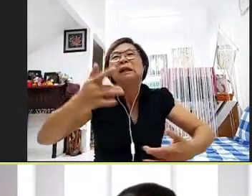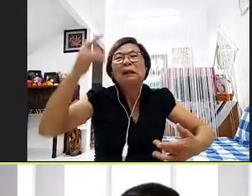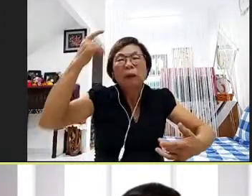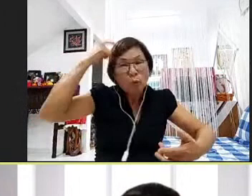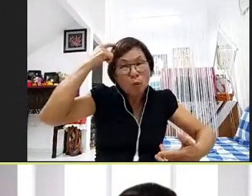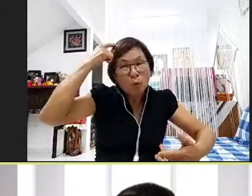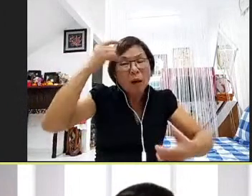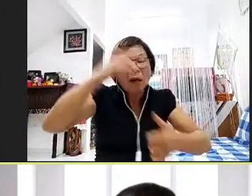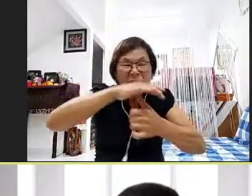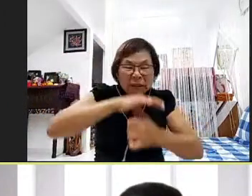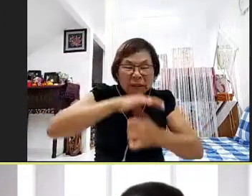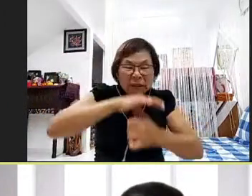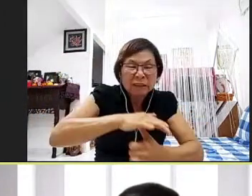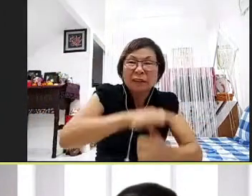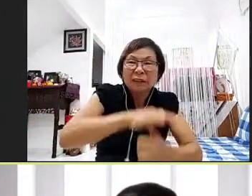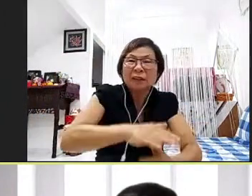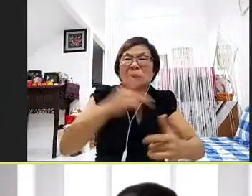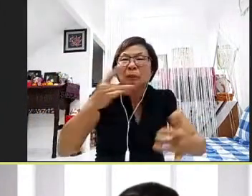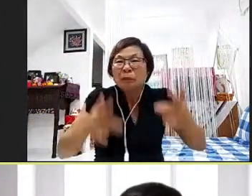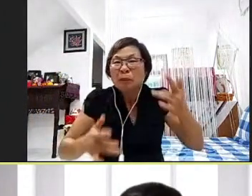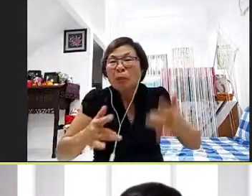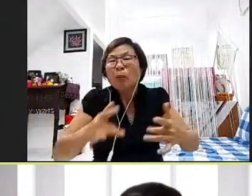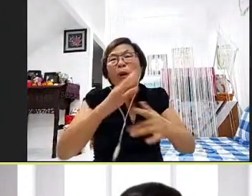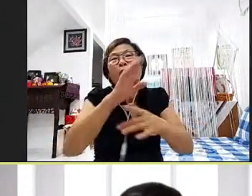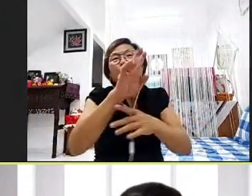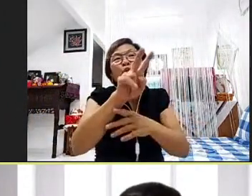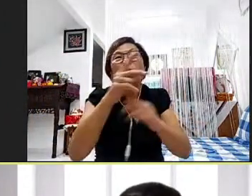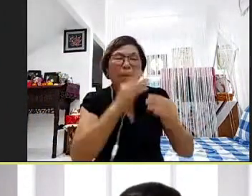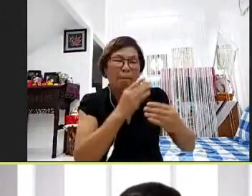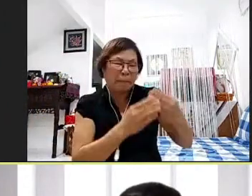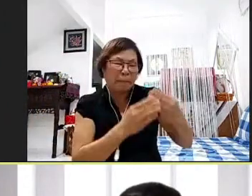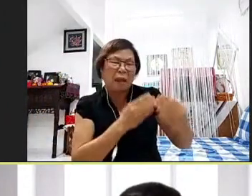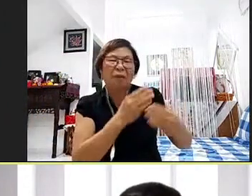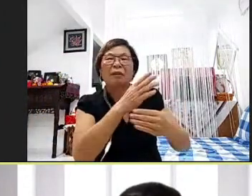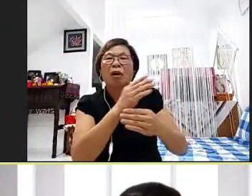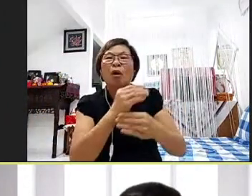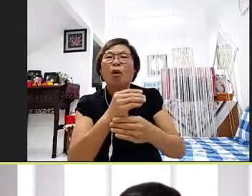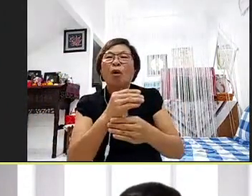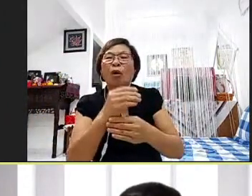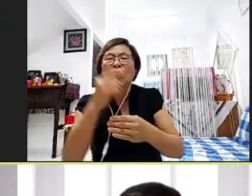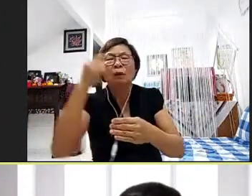depression, or schizophrenia, or bipolar, is it okay to